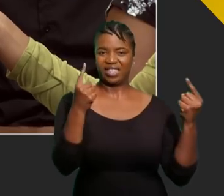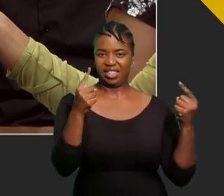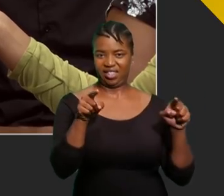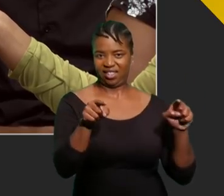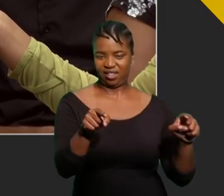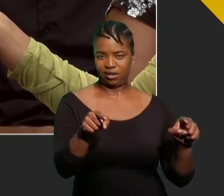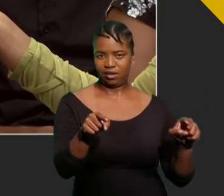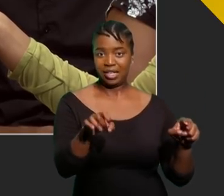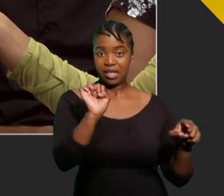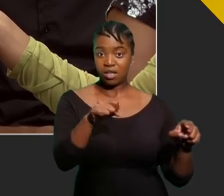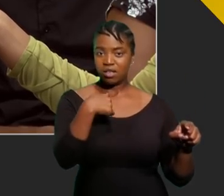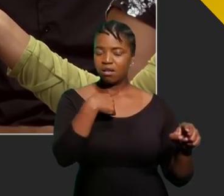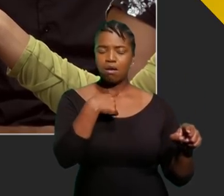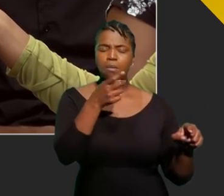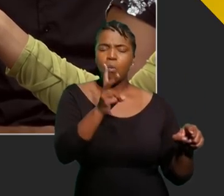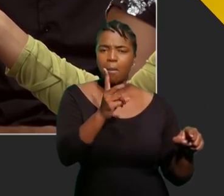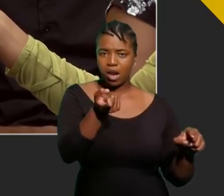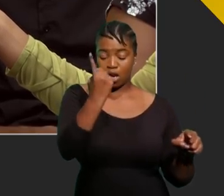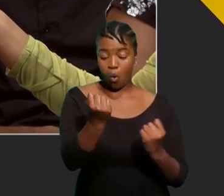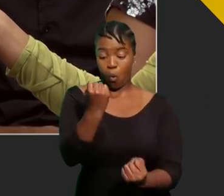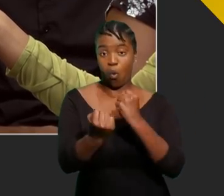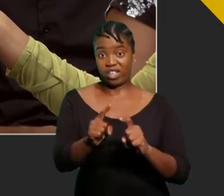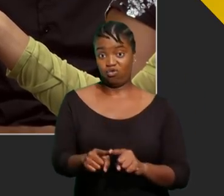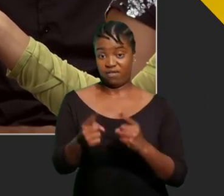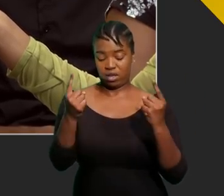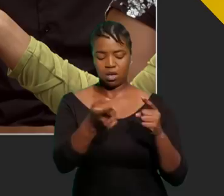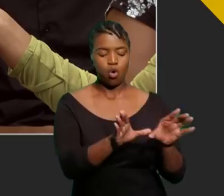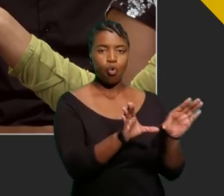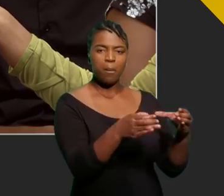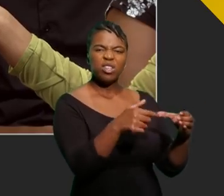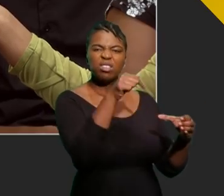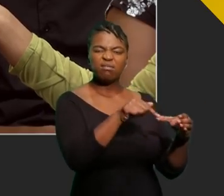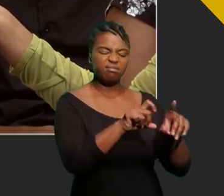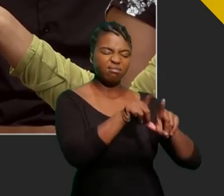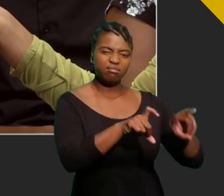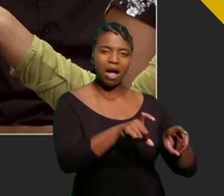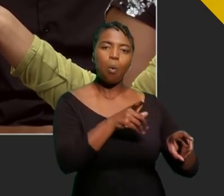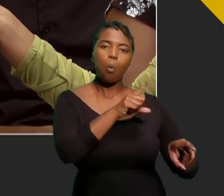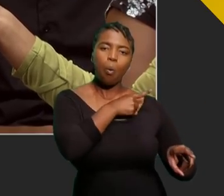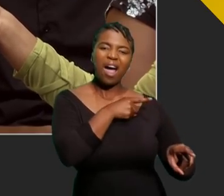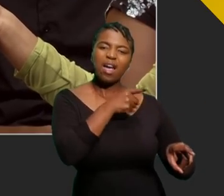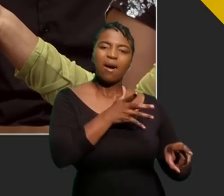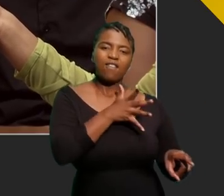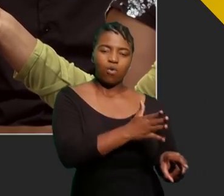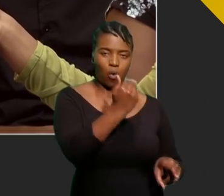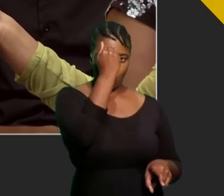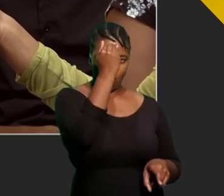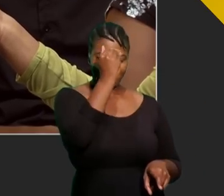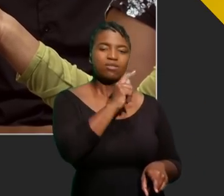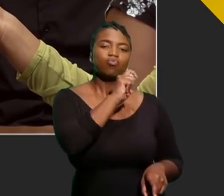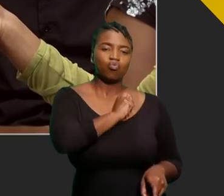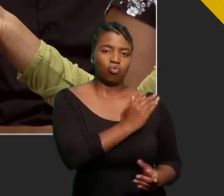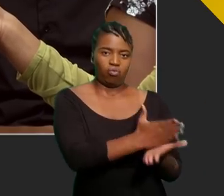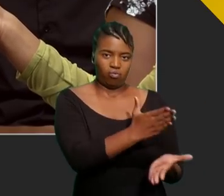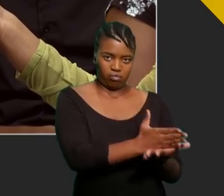law. So just as an understanding in the most basic form is that your commissions is a fact-finding commission, basically okay. Getting people